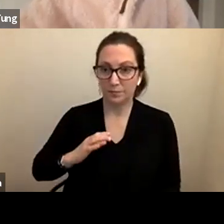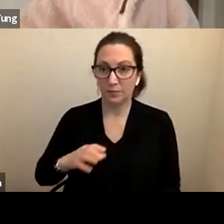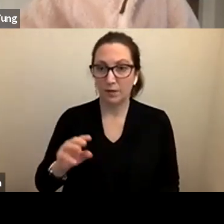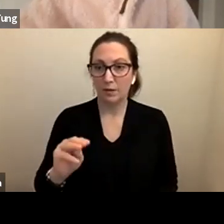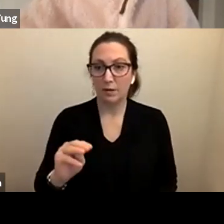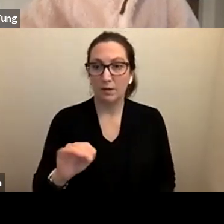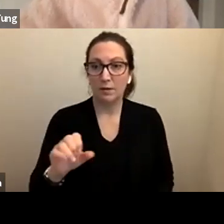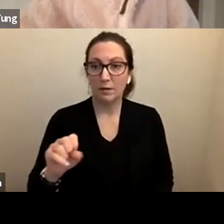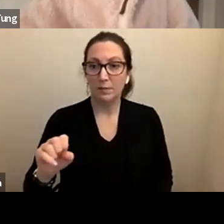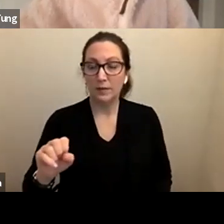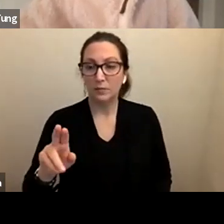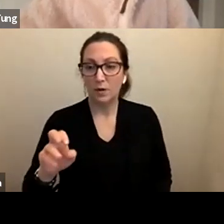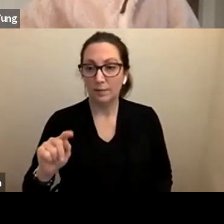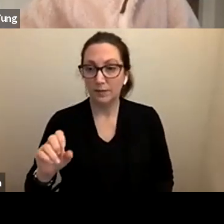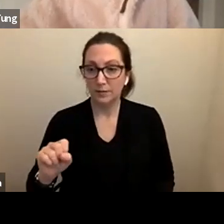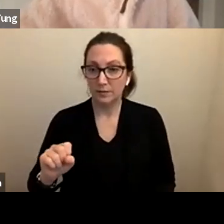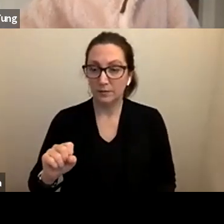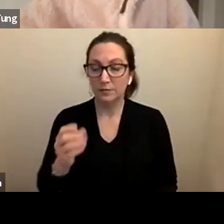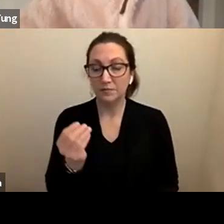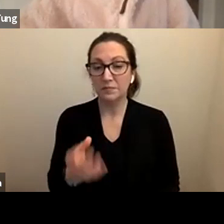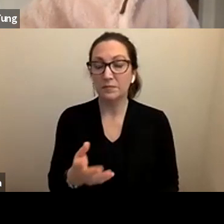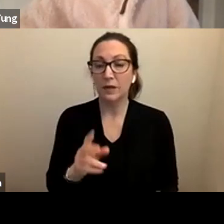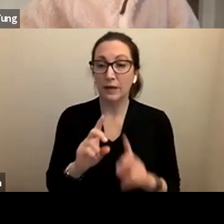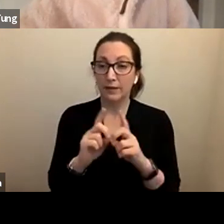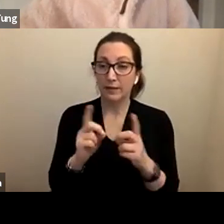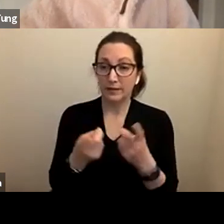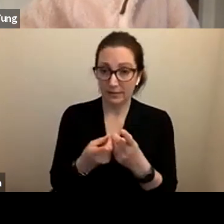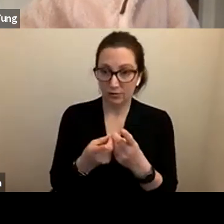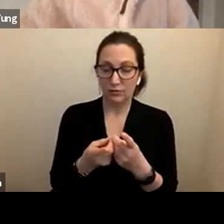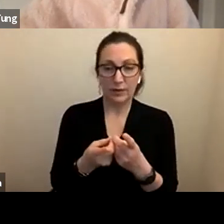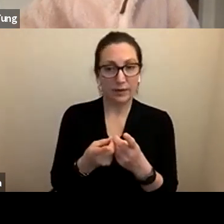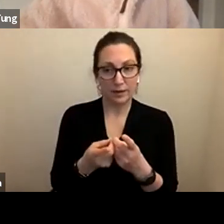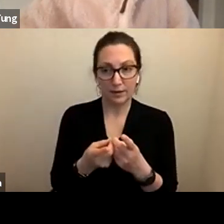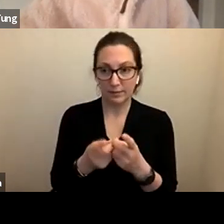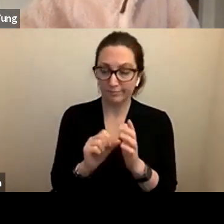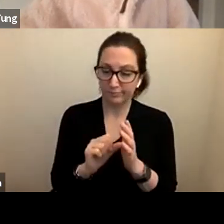question. So the district did explicitly ask,